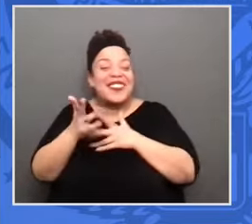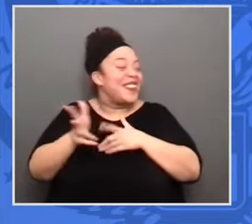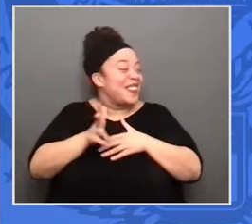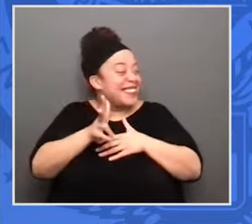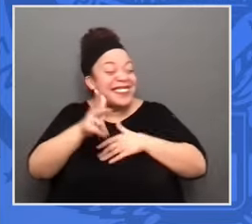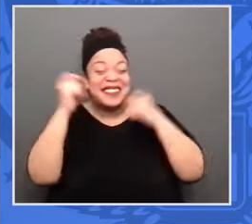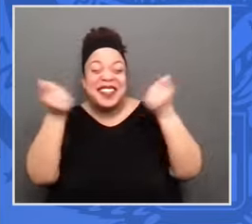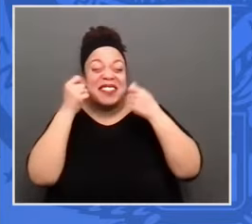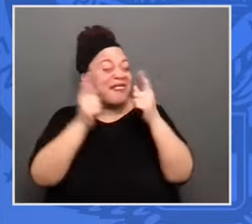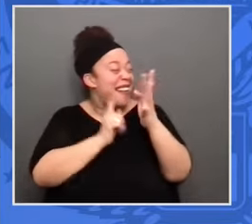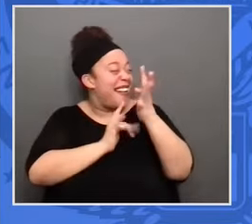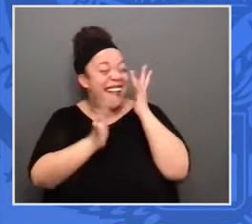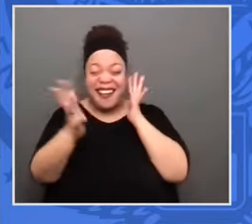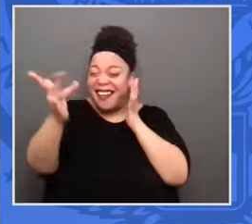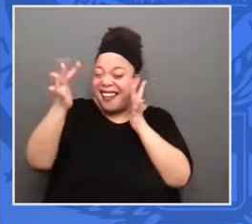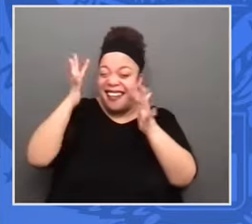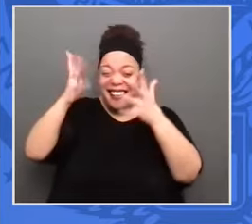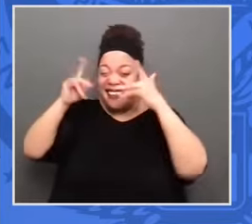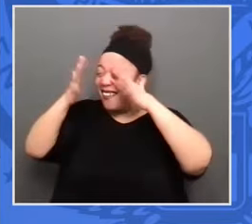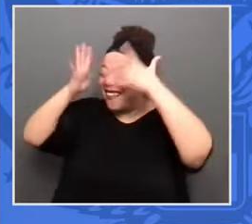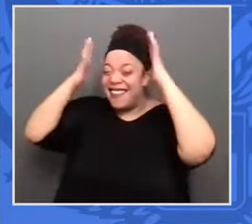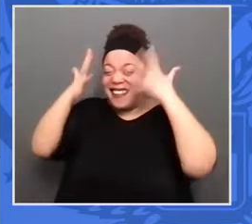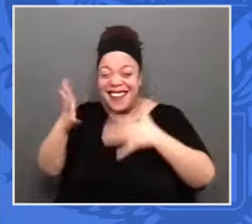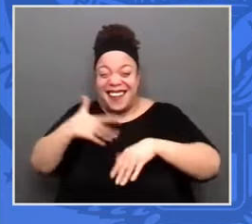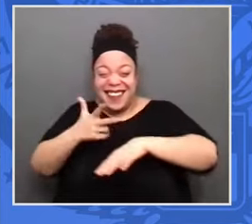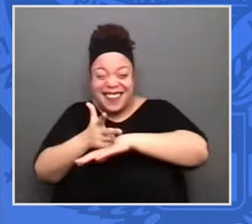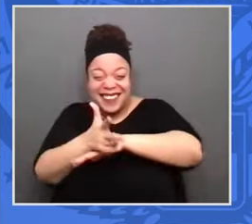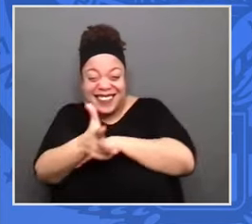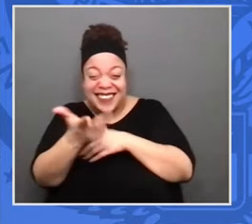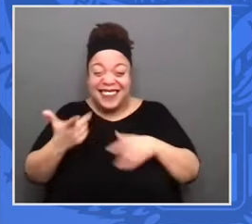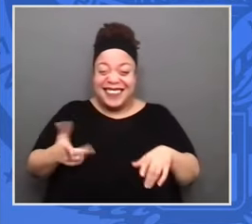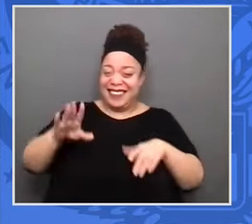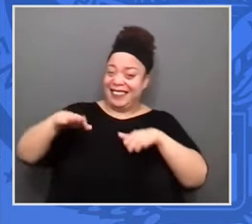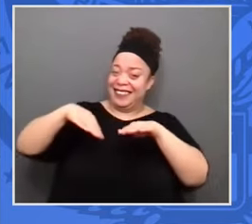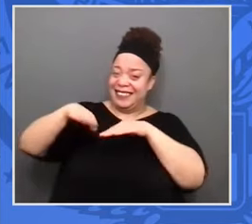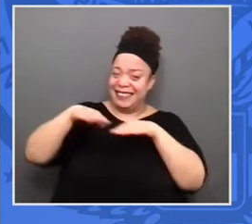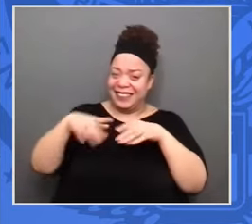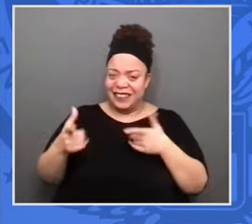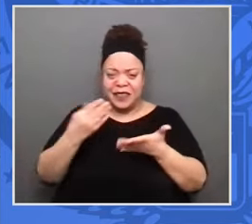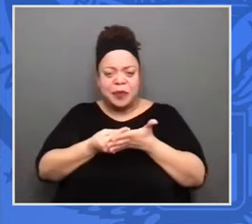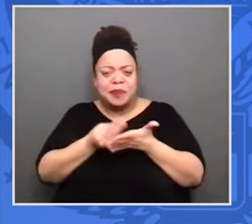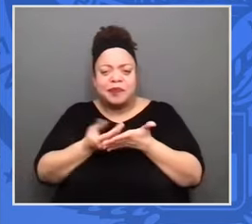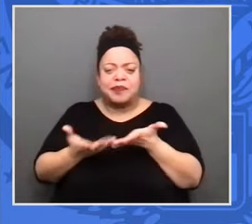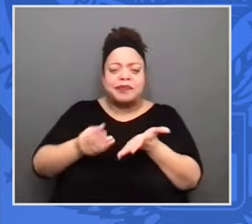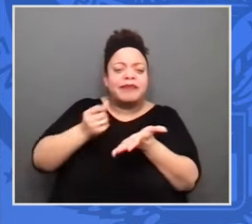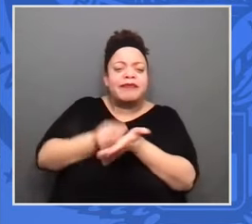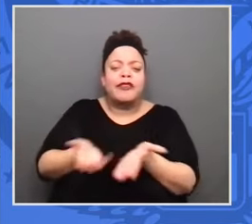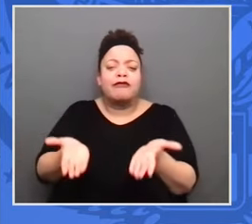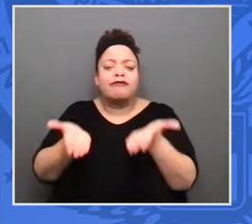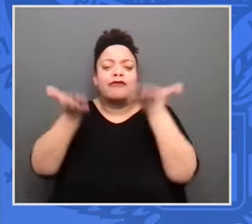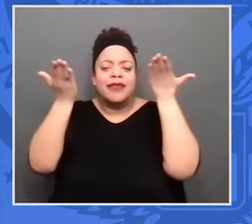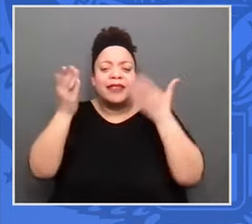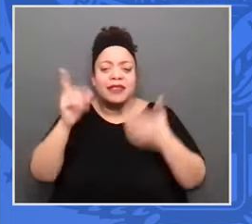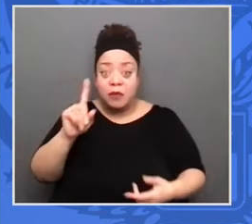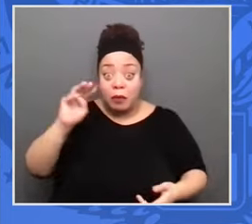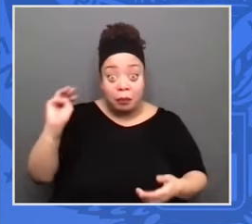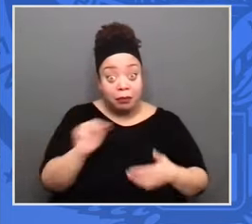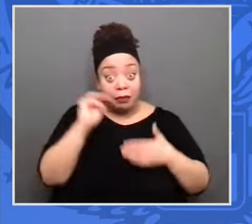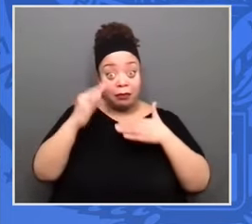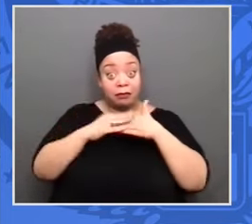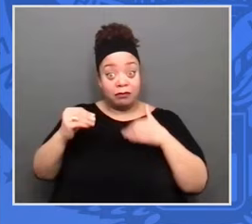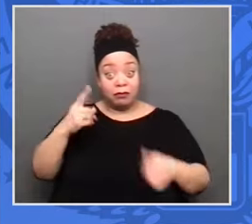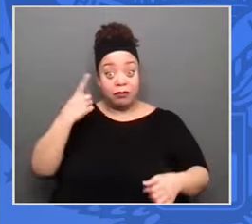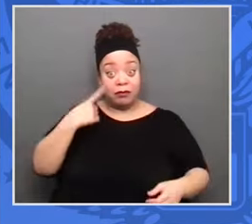DJ Kopech says he raised $1 million for the Baltimore Child Abuse Center. A leading artist offers us songs